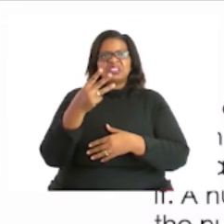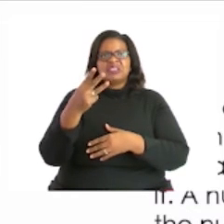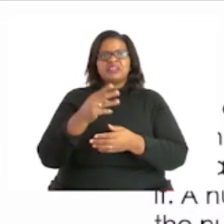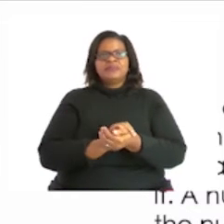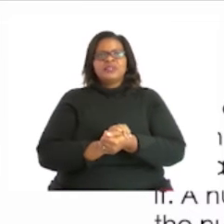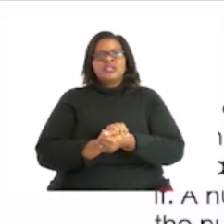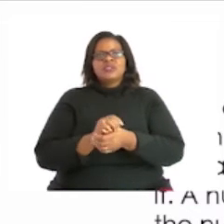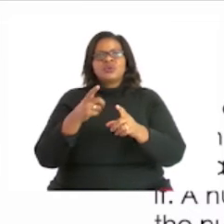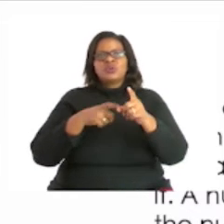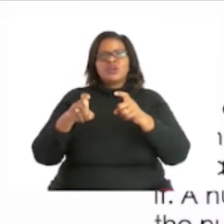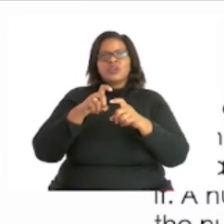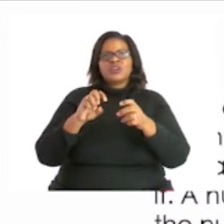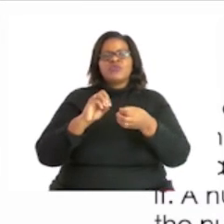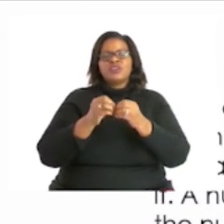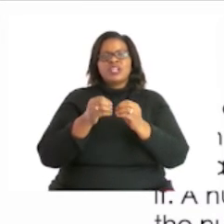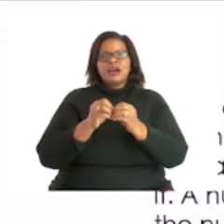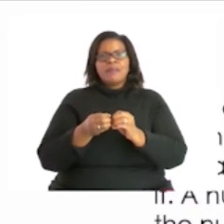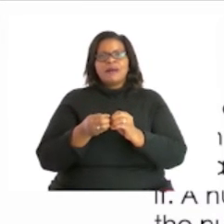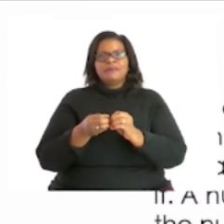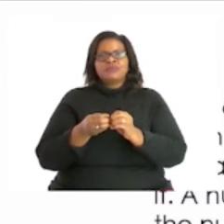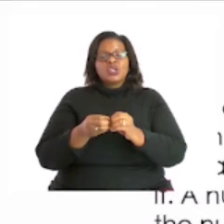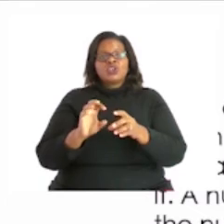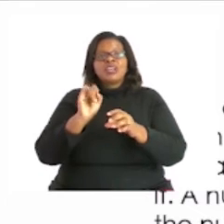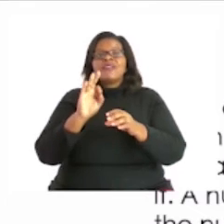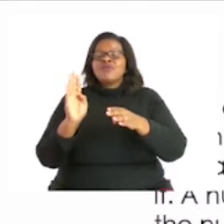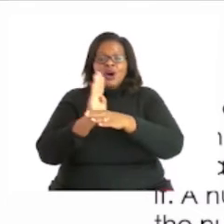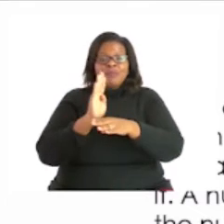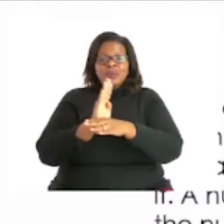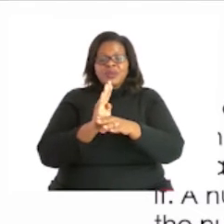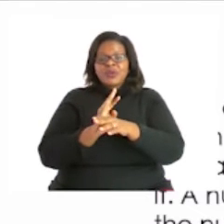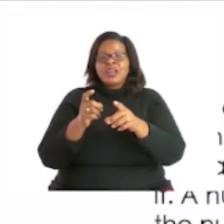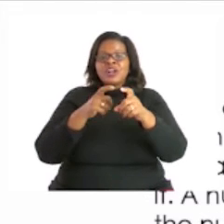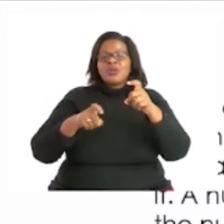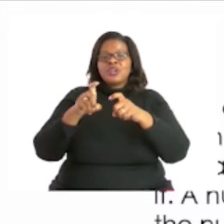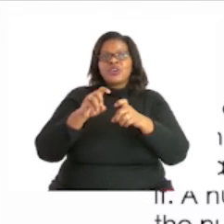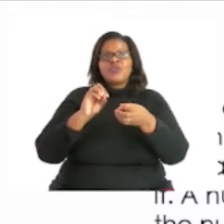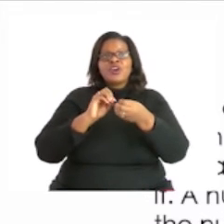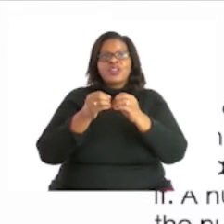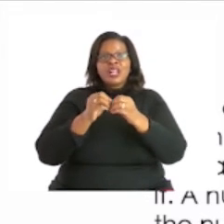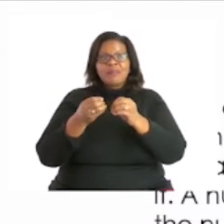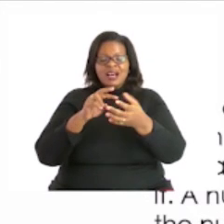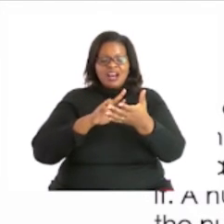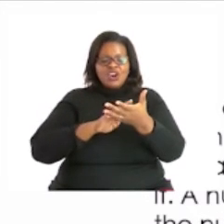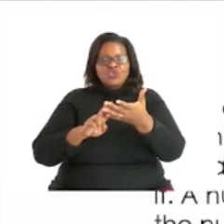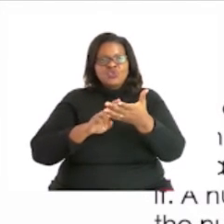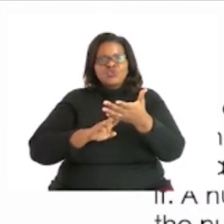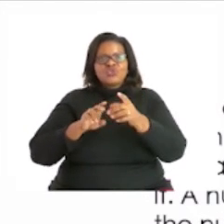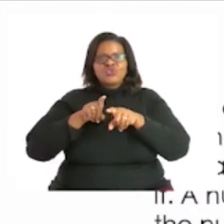Now, in rounding off, there's certain rules we need to follow. Let's look at the rules of rounding